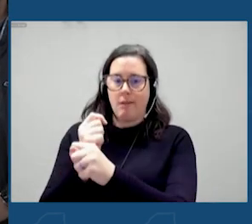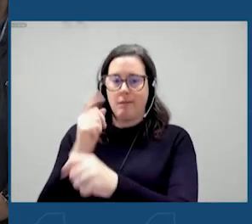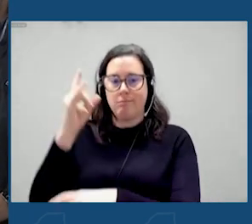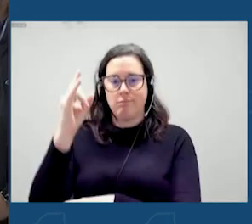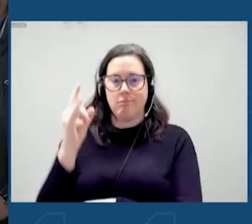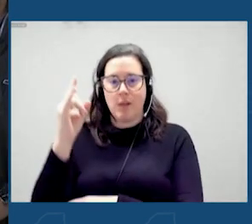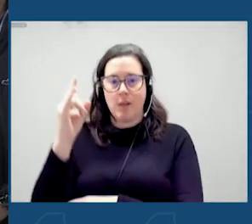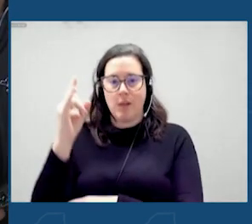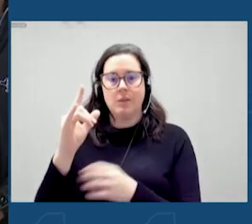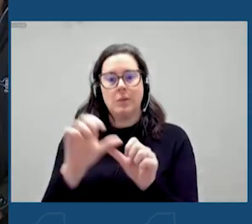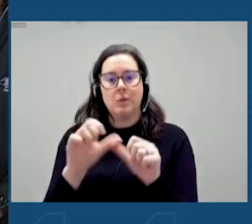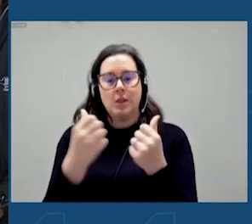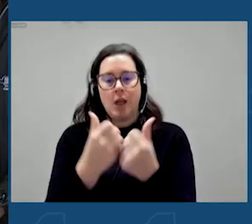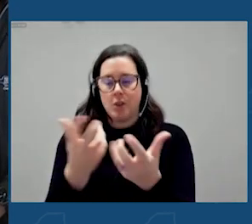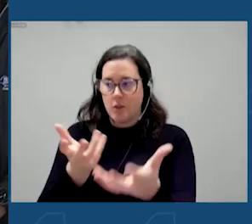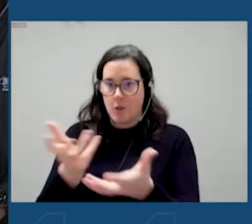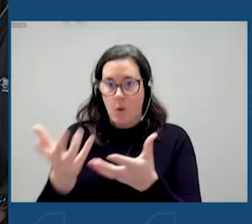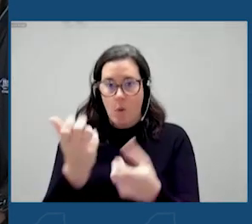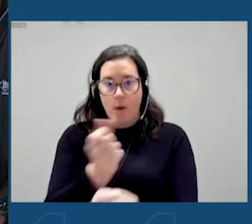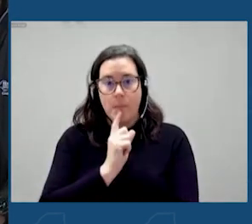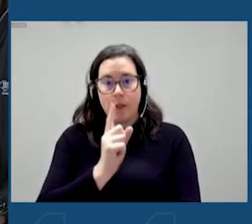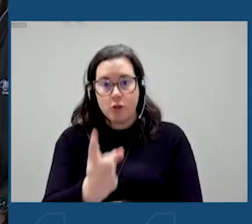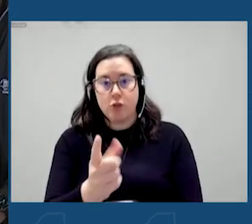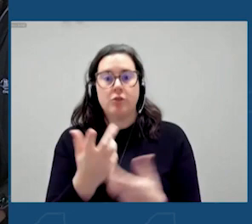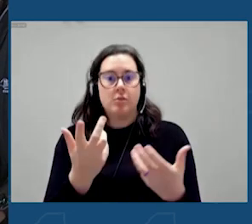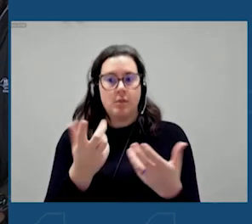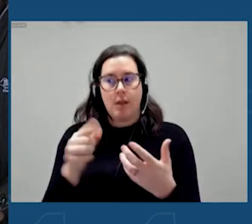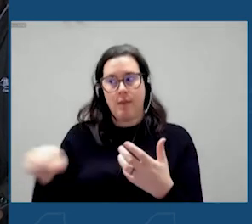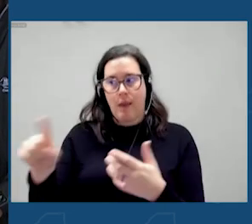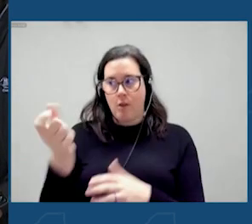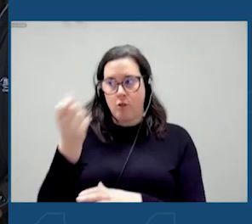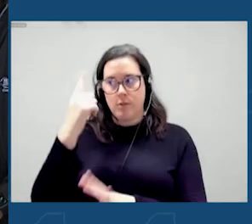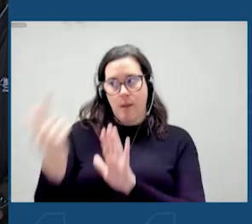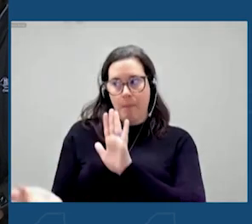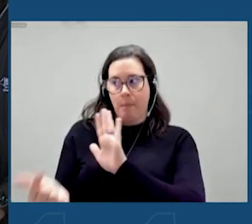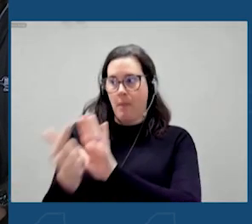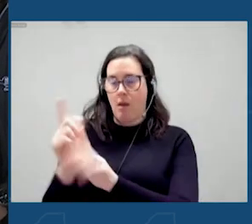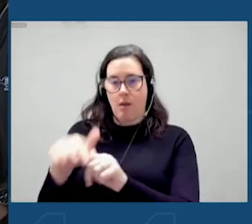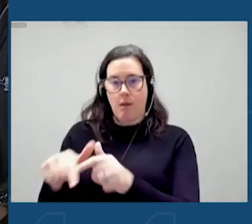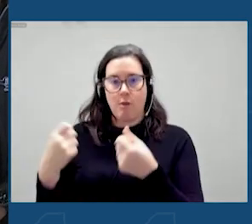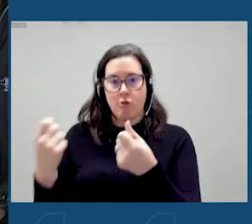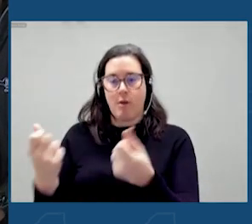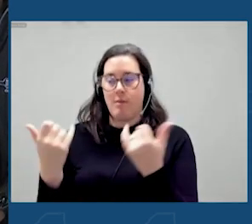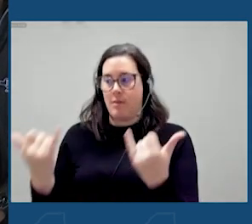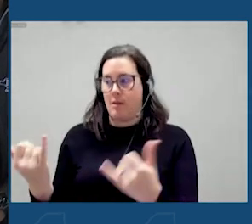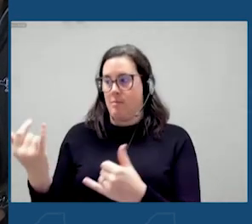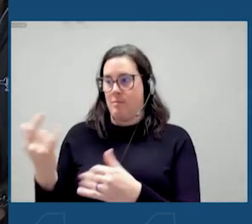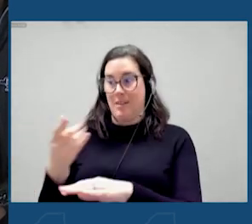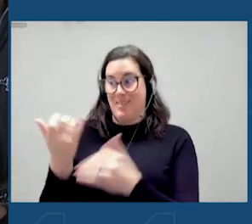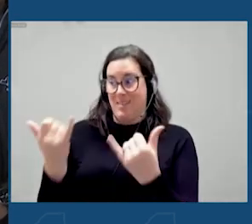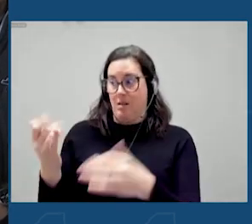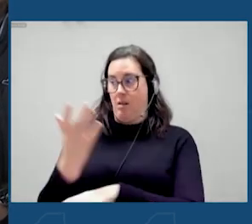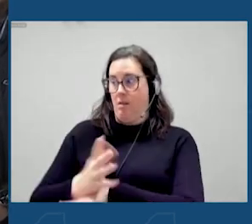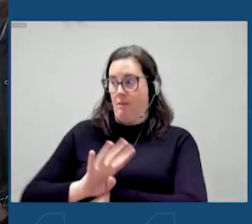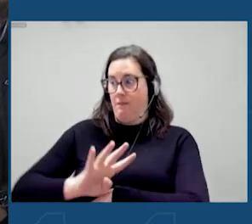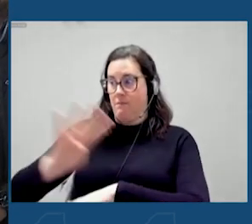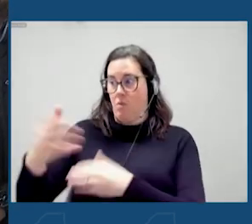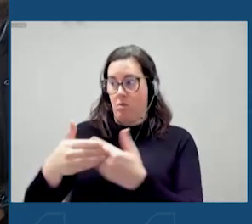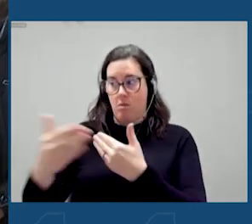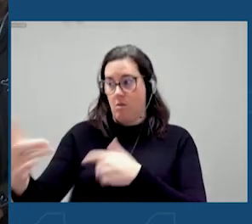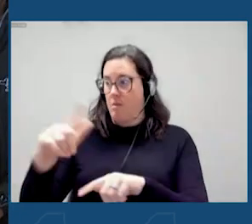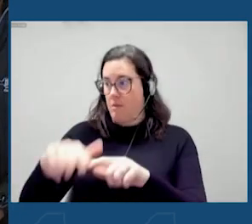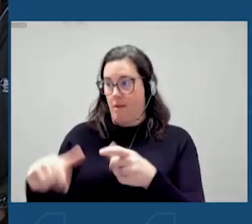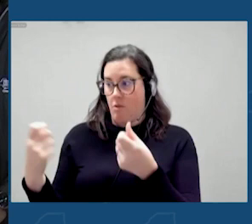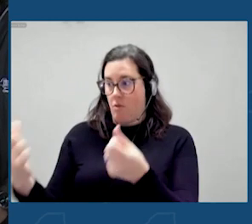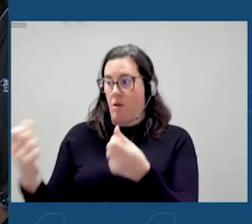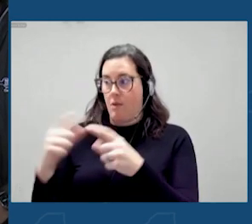that commercial vehicles understand the bans that are going into place this afternoon at 4 o'clock to include the Thruway, but